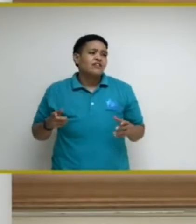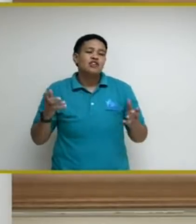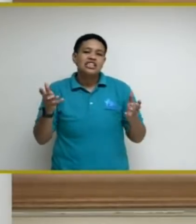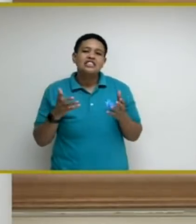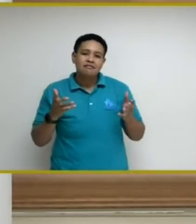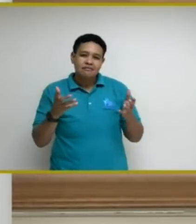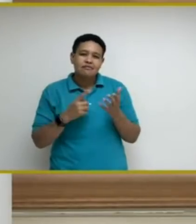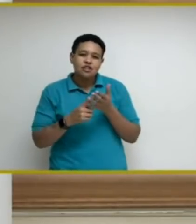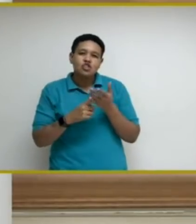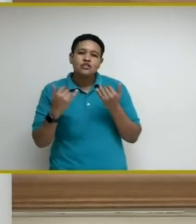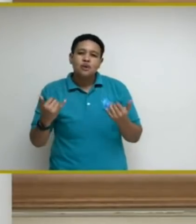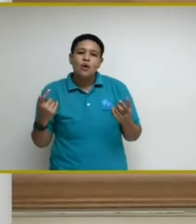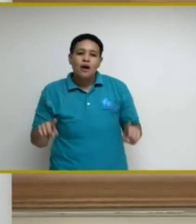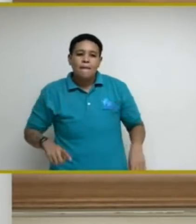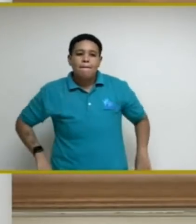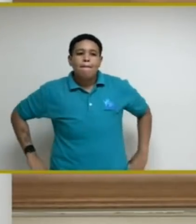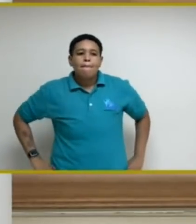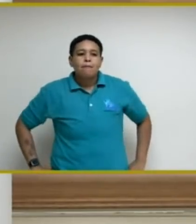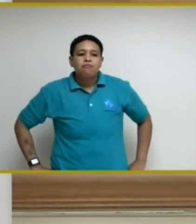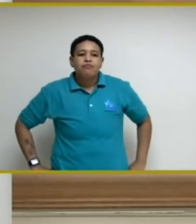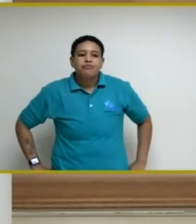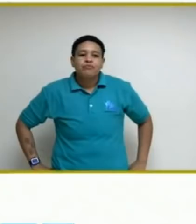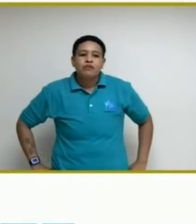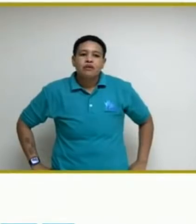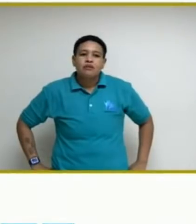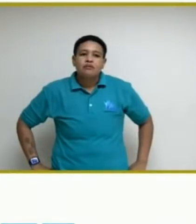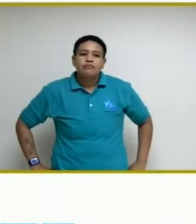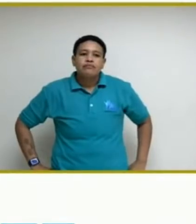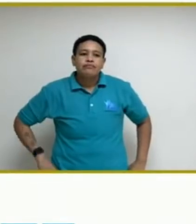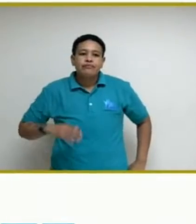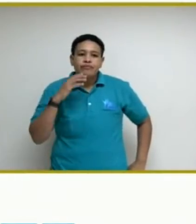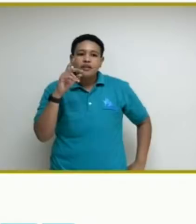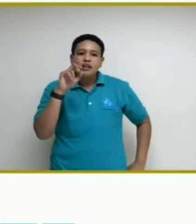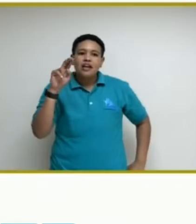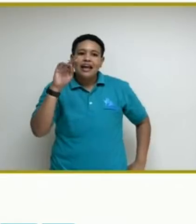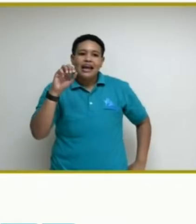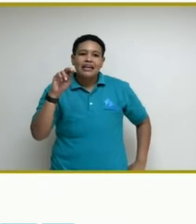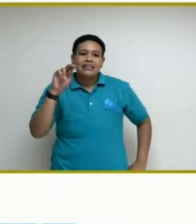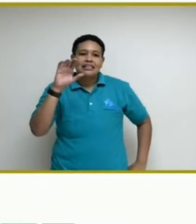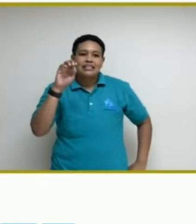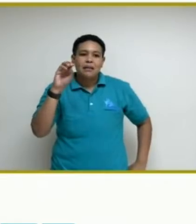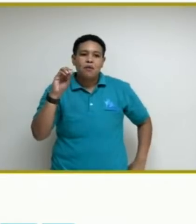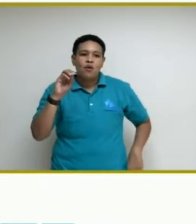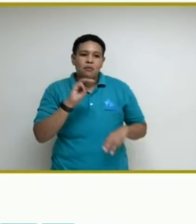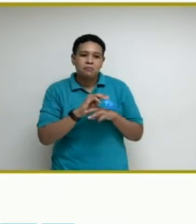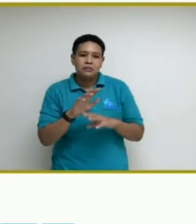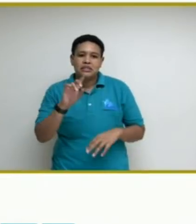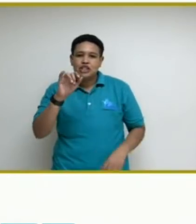place. Thank you, Dr. Ennis, CMO Minister. Dion, please go ahead.